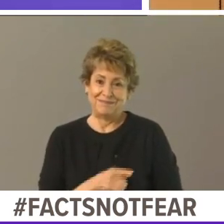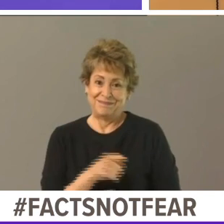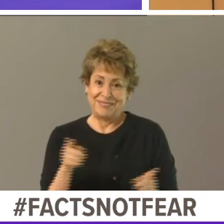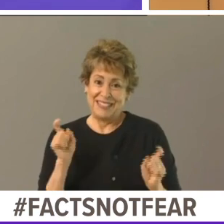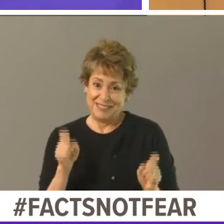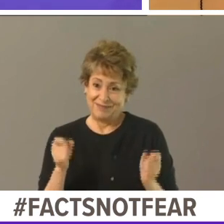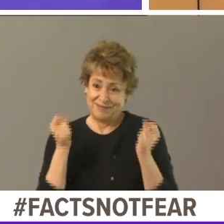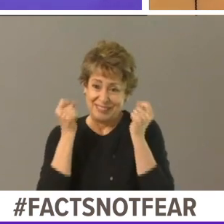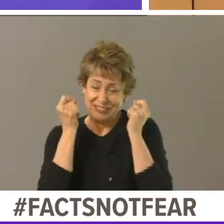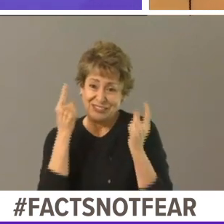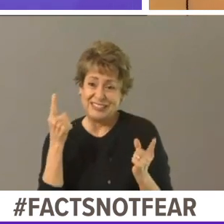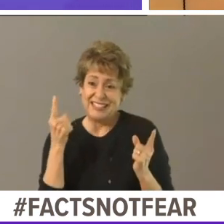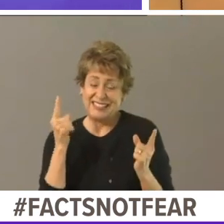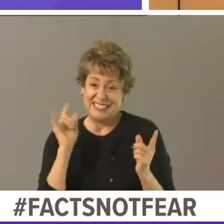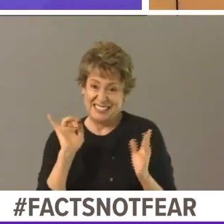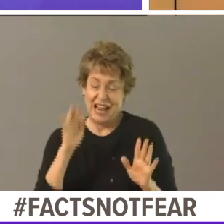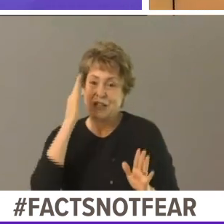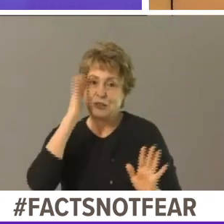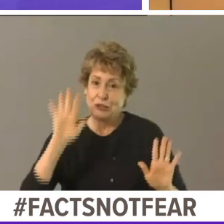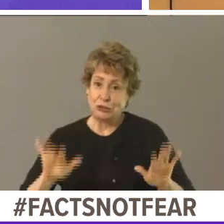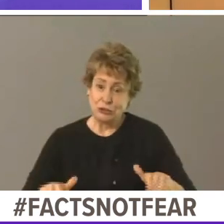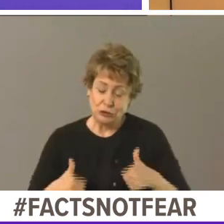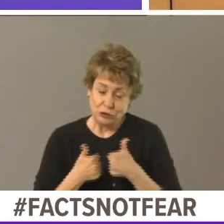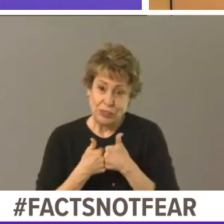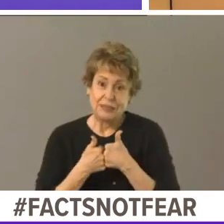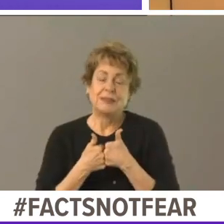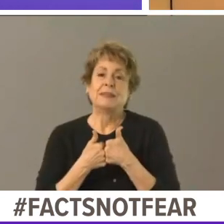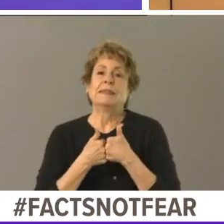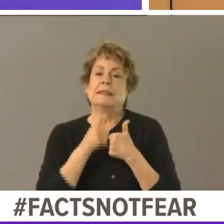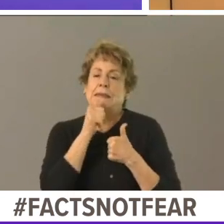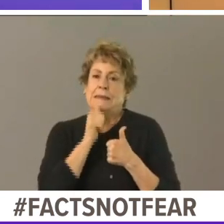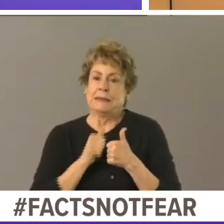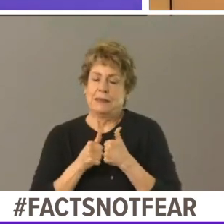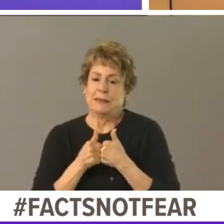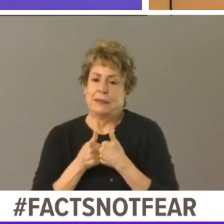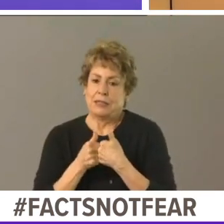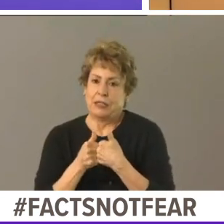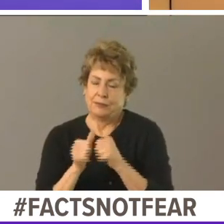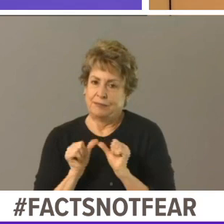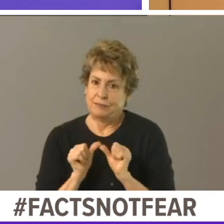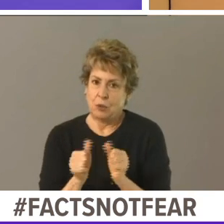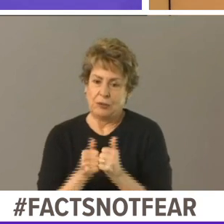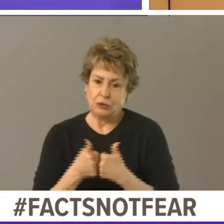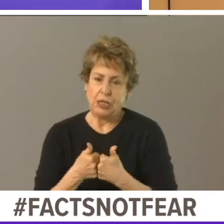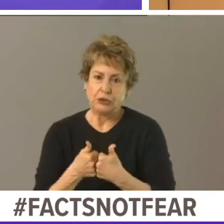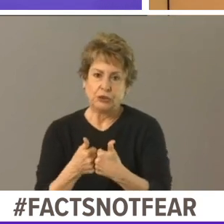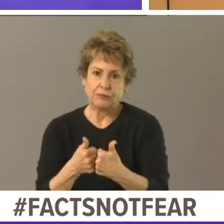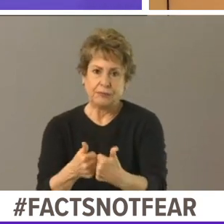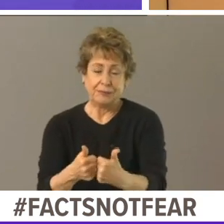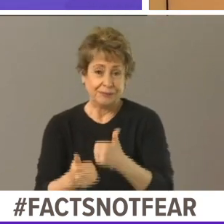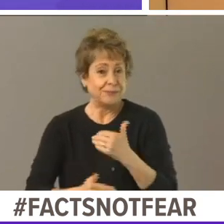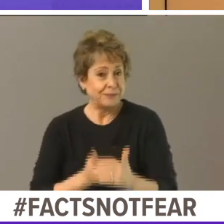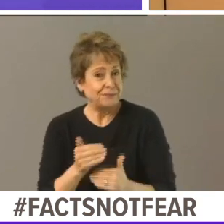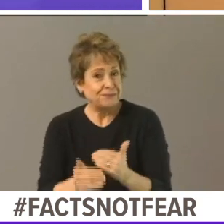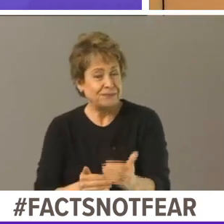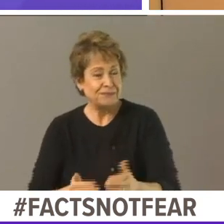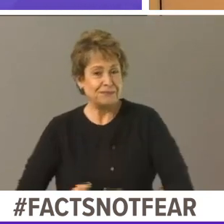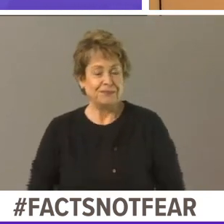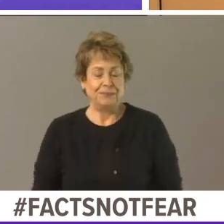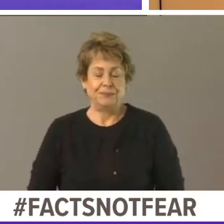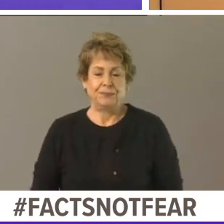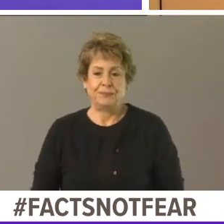to be ongoing for the foreseeable future. And the better decisions that we make now, the